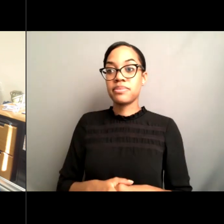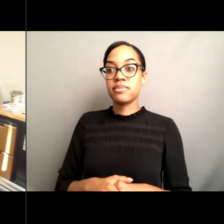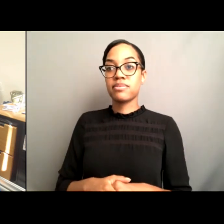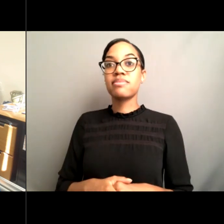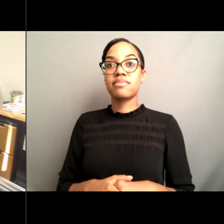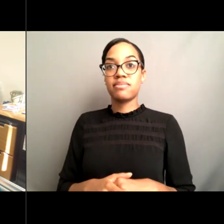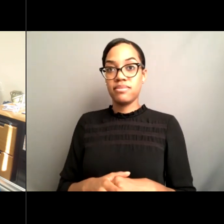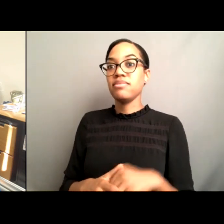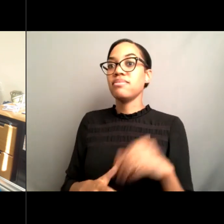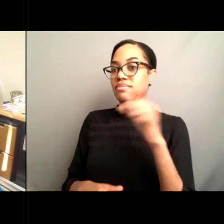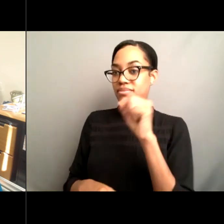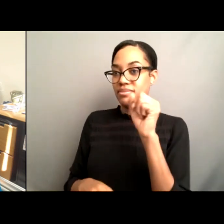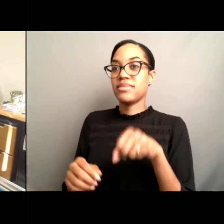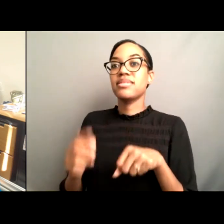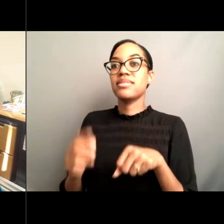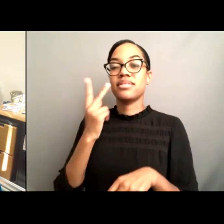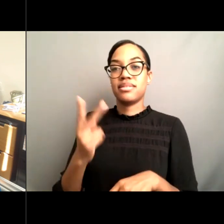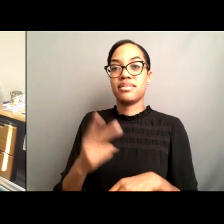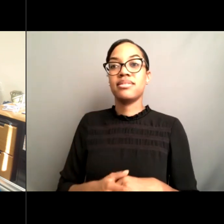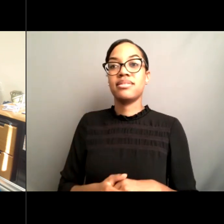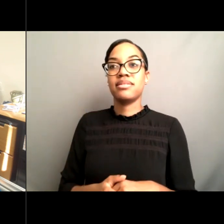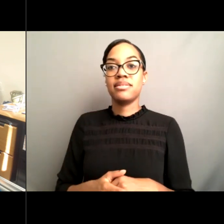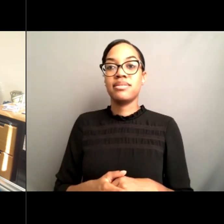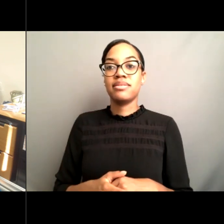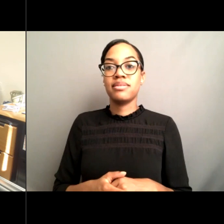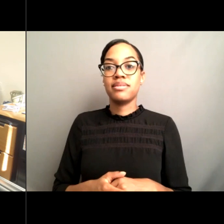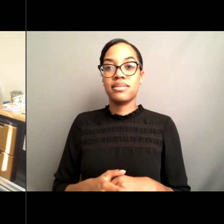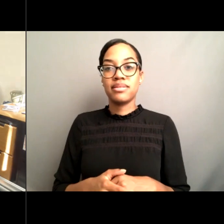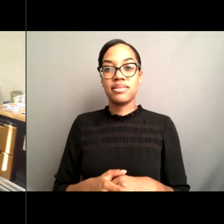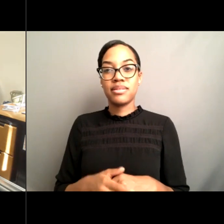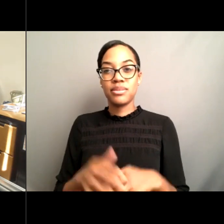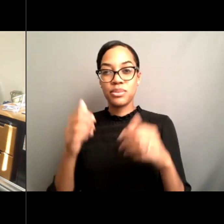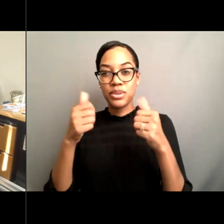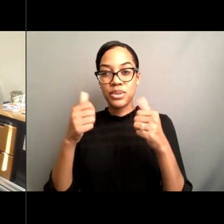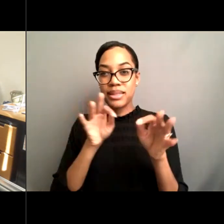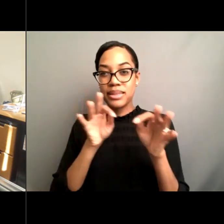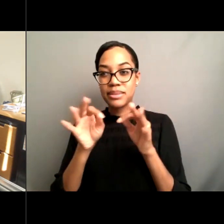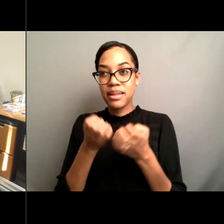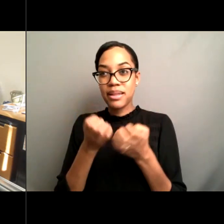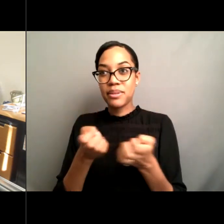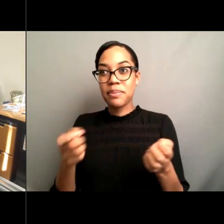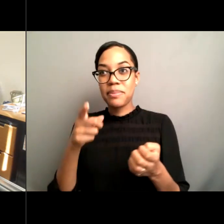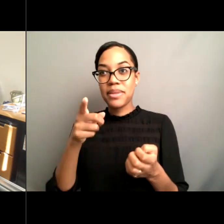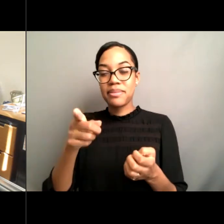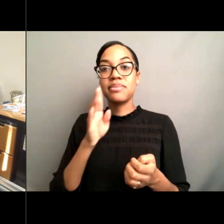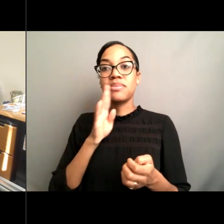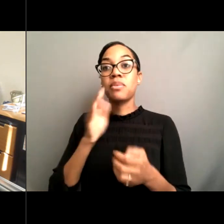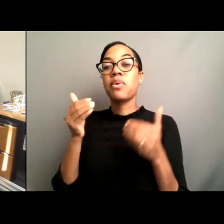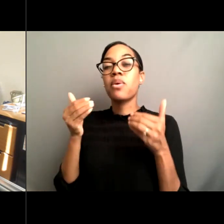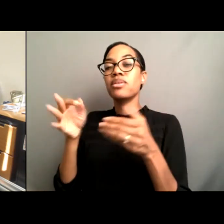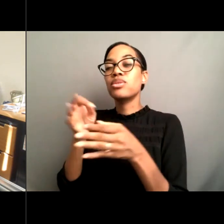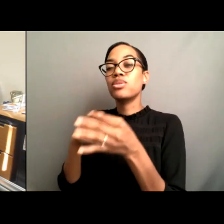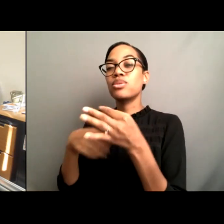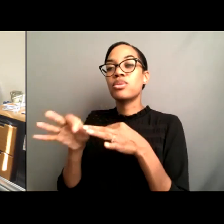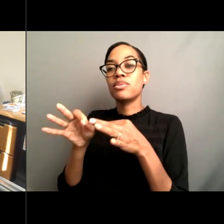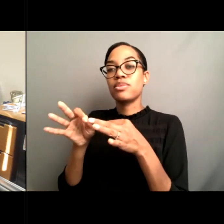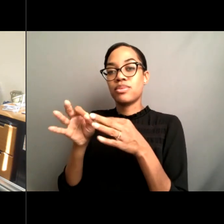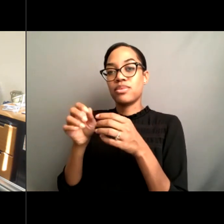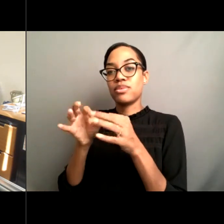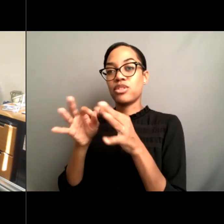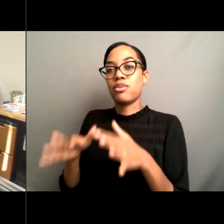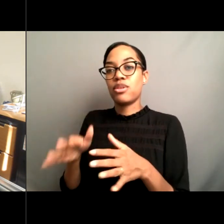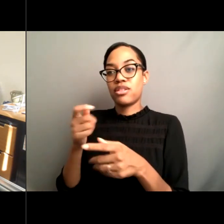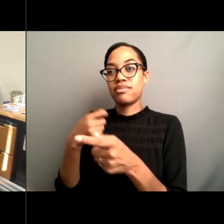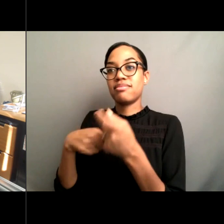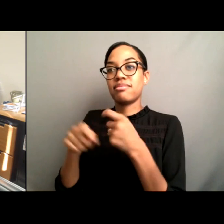Yes, you are perfect. All right, so we're going to try to dissect one of these little weather instruments. This is what it looks like. And there's a